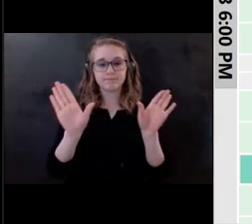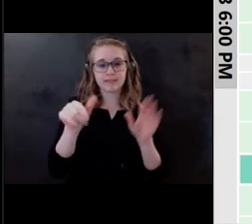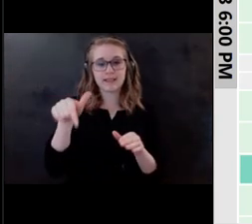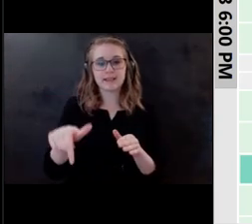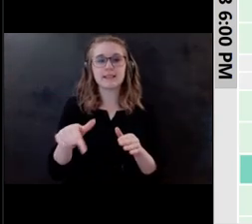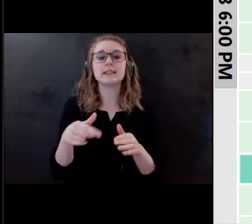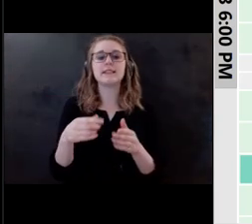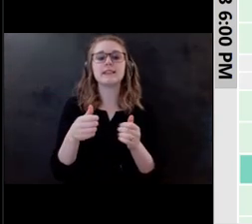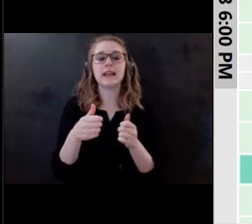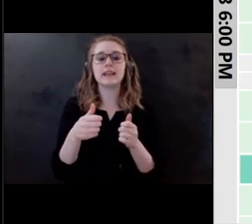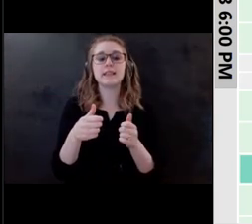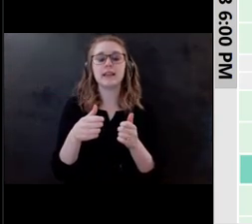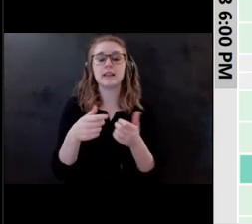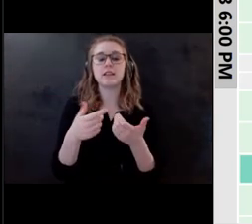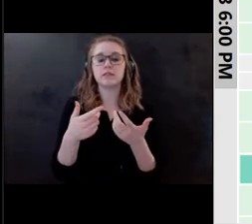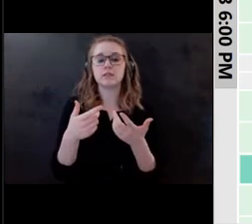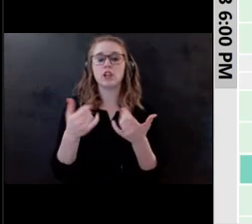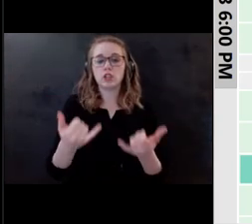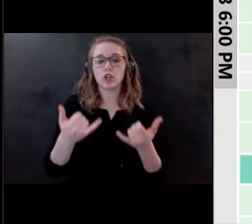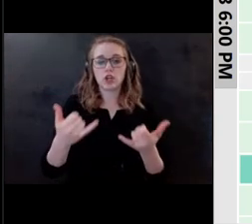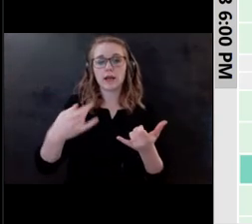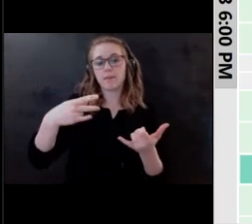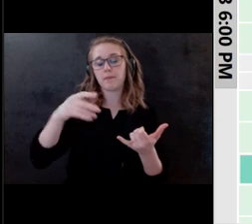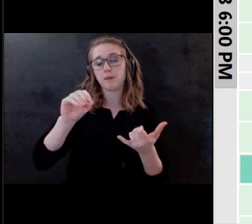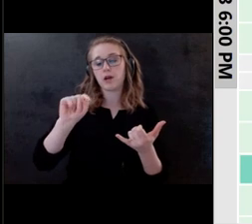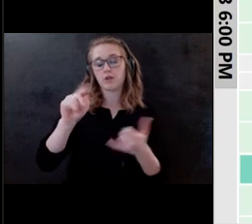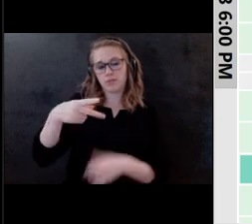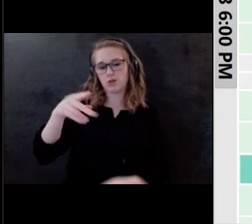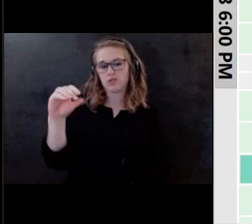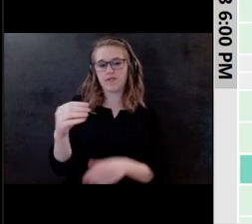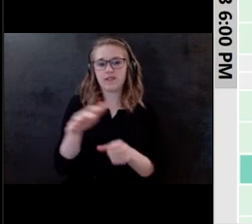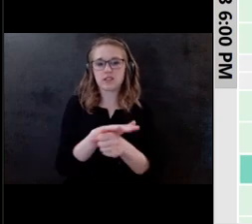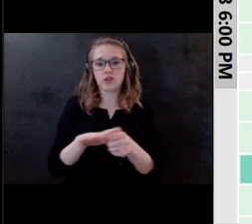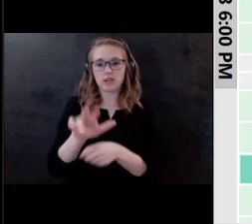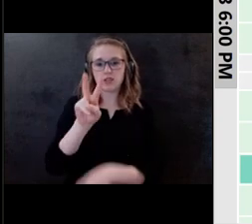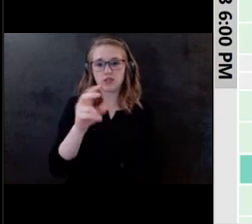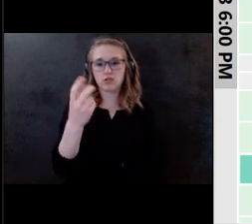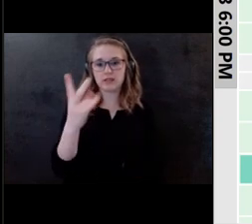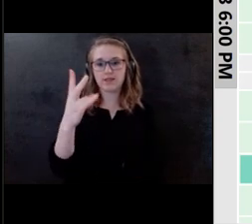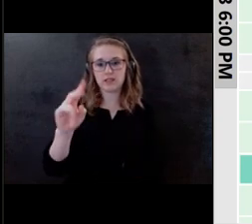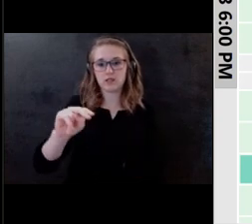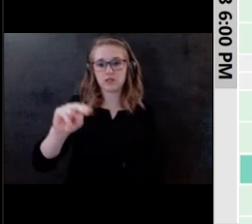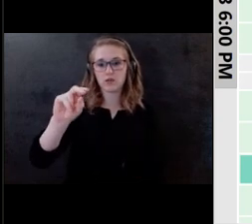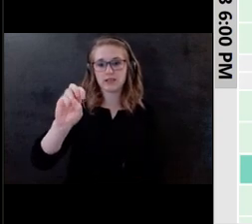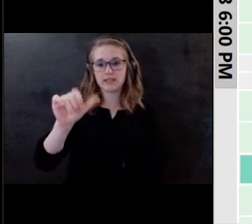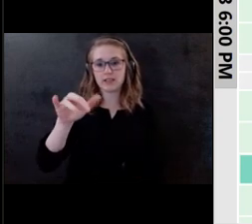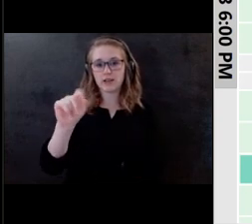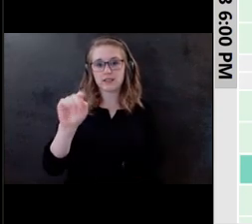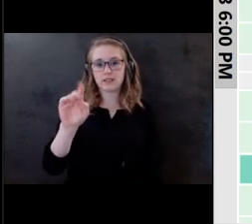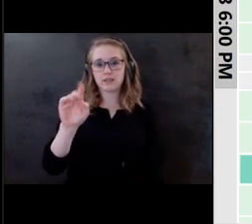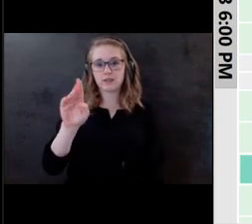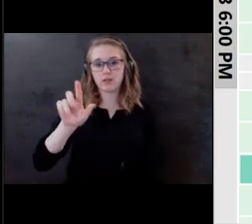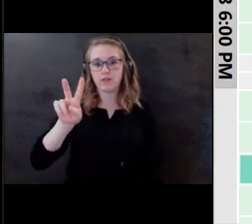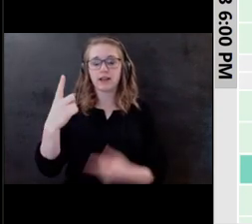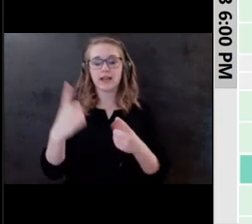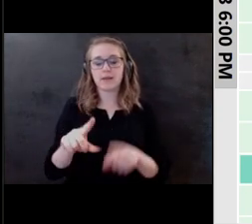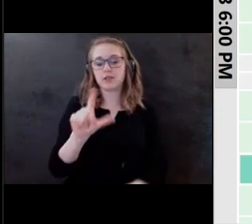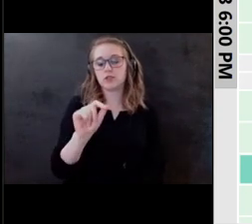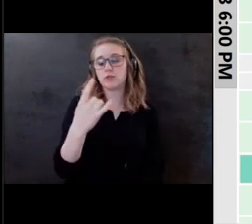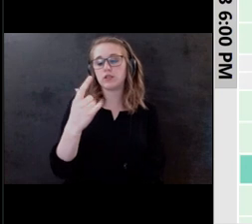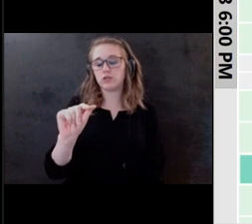office located at 217 North Seacrest Boulevard. In 2020, we entered in a purchase